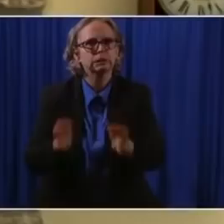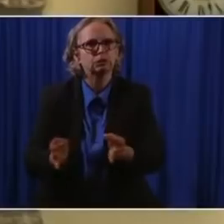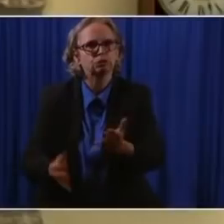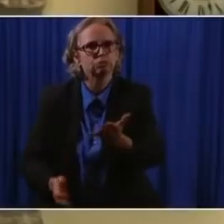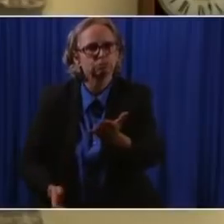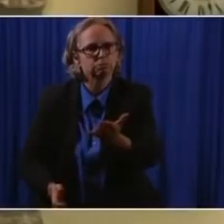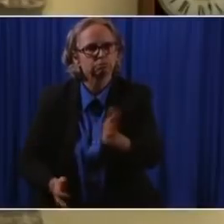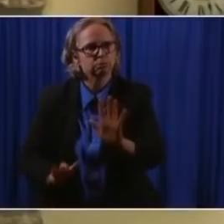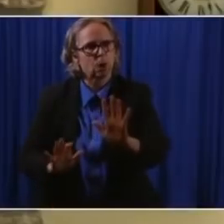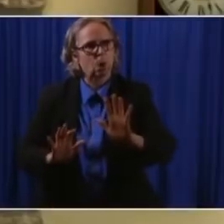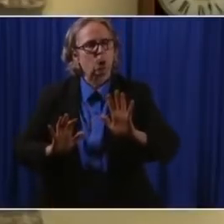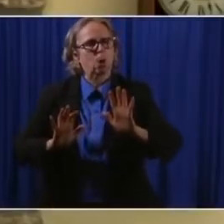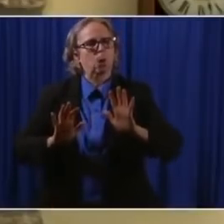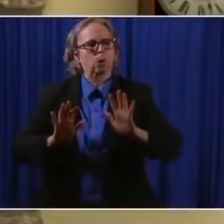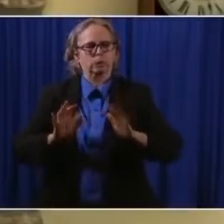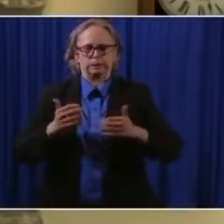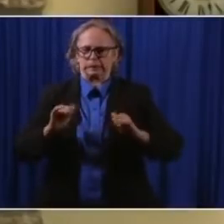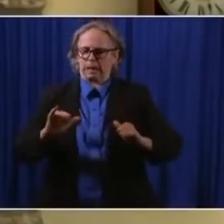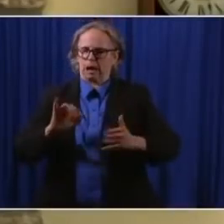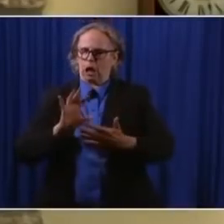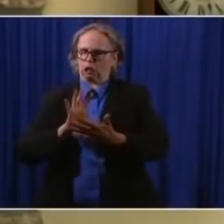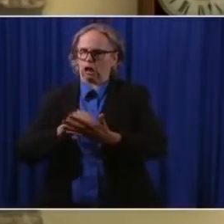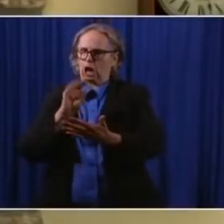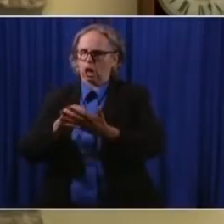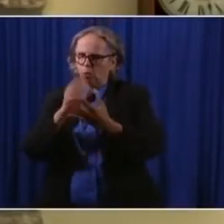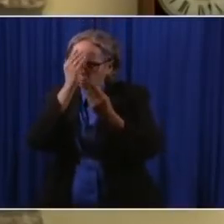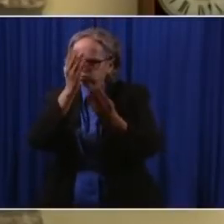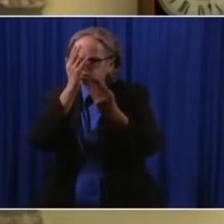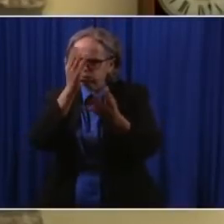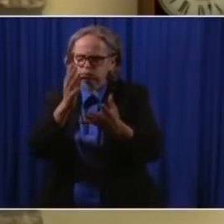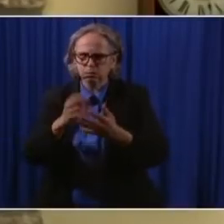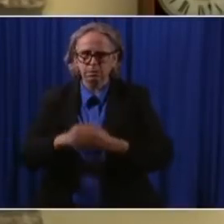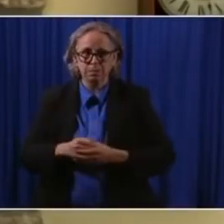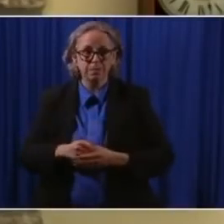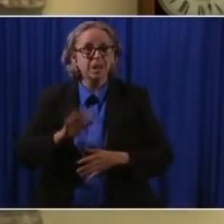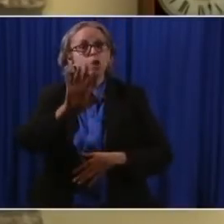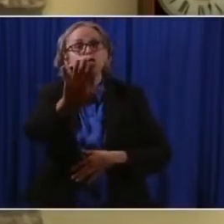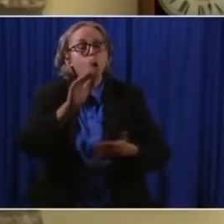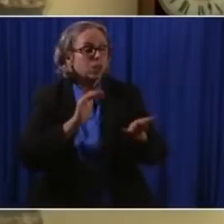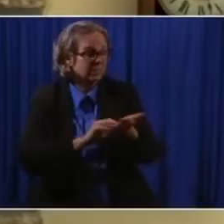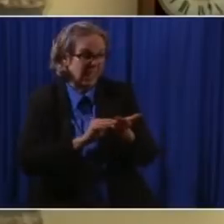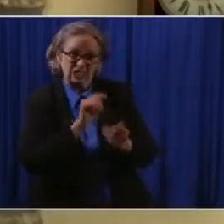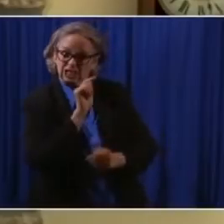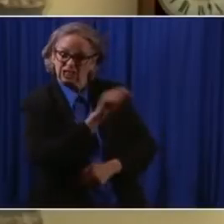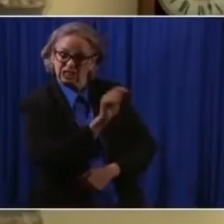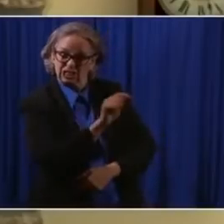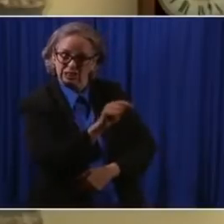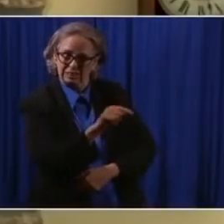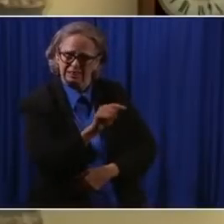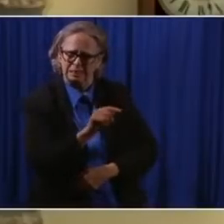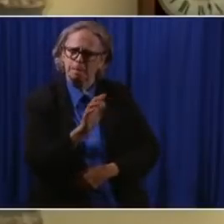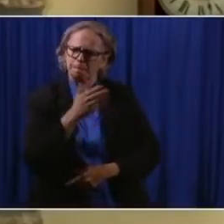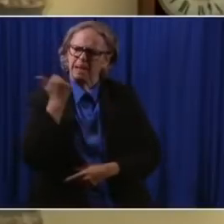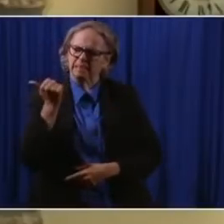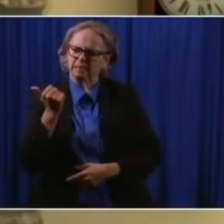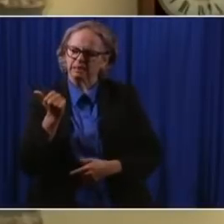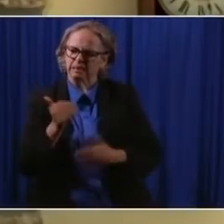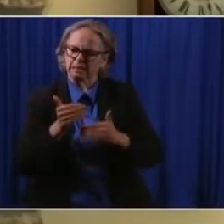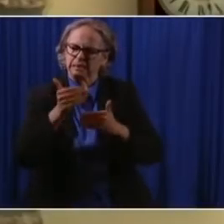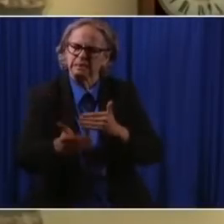to update that, and your local doctor will be able to update that and see exactly what the most current